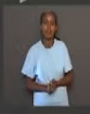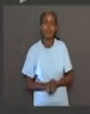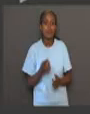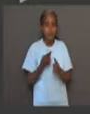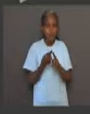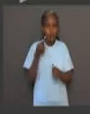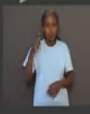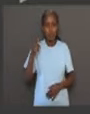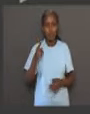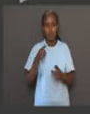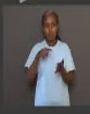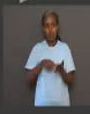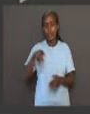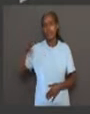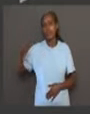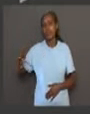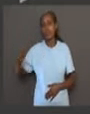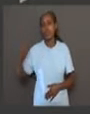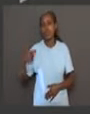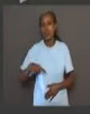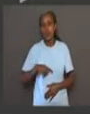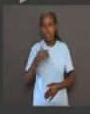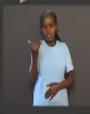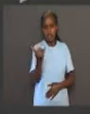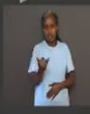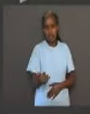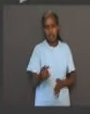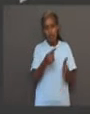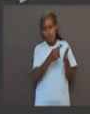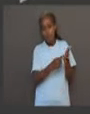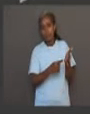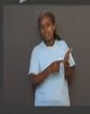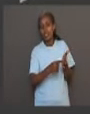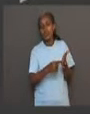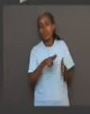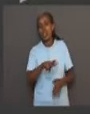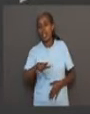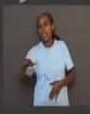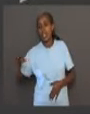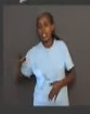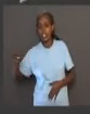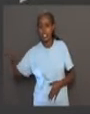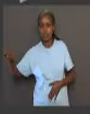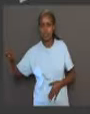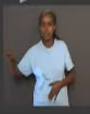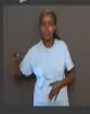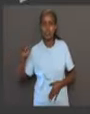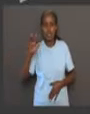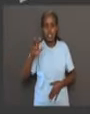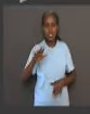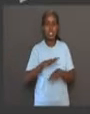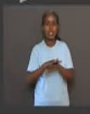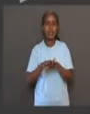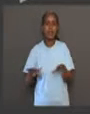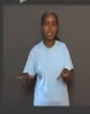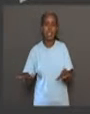From point P, we will draw perpendicular line segments to the three